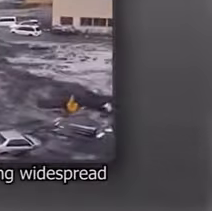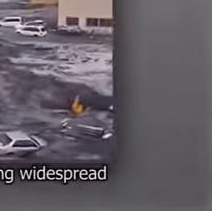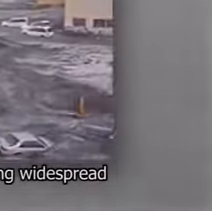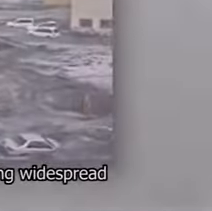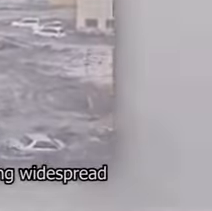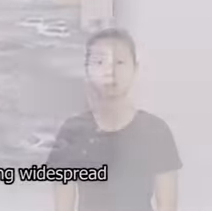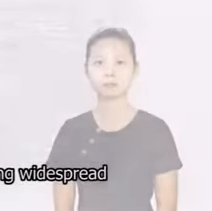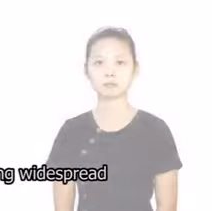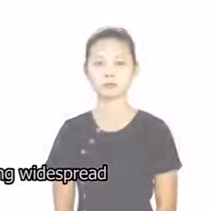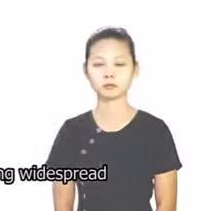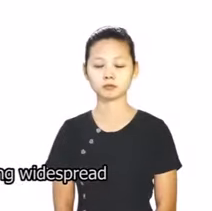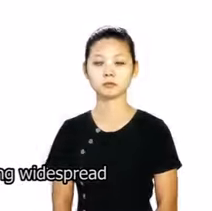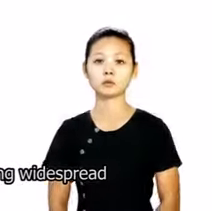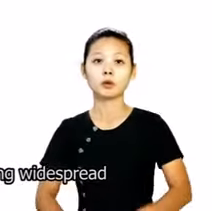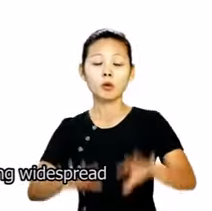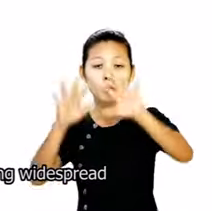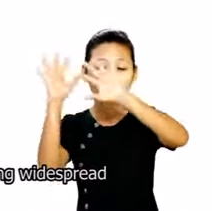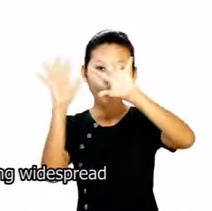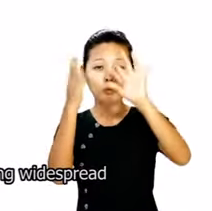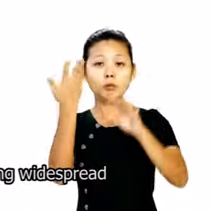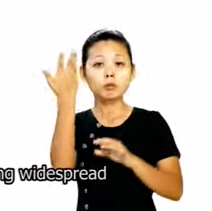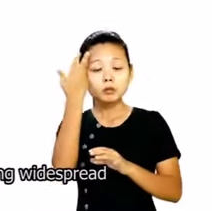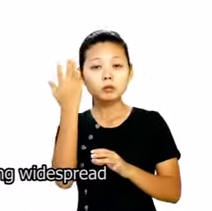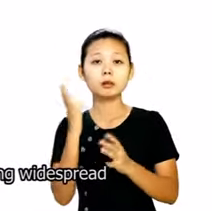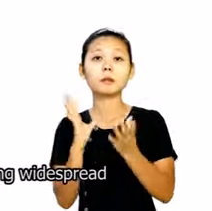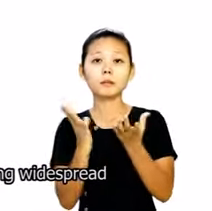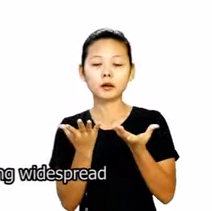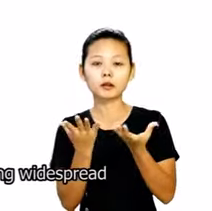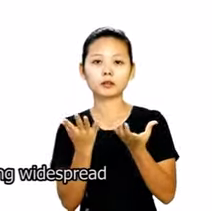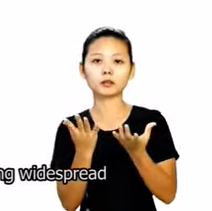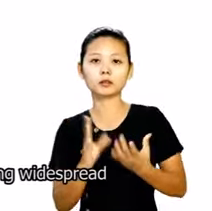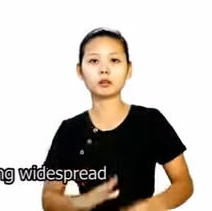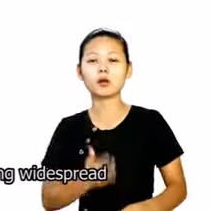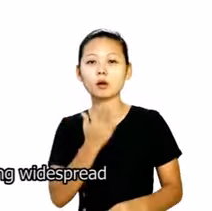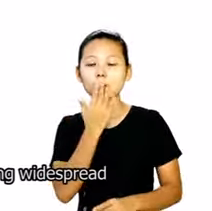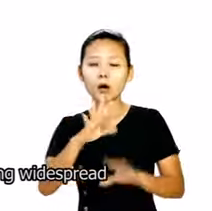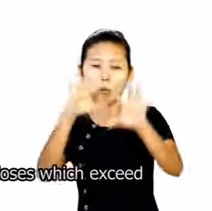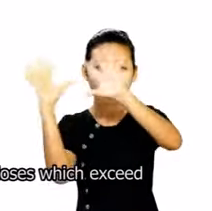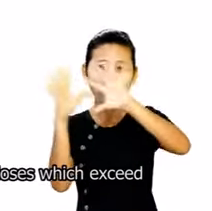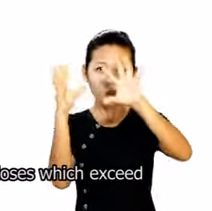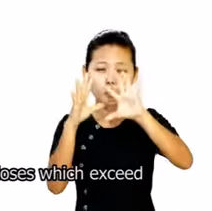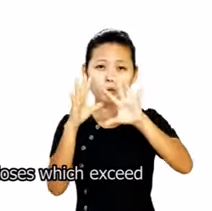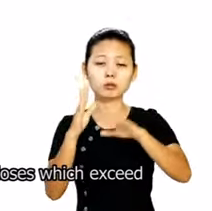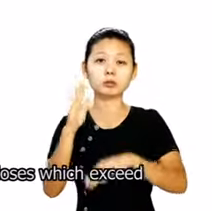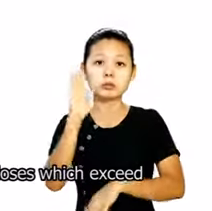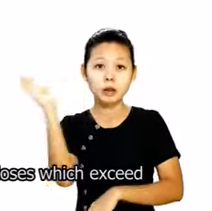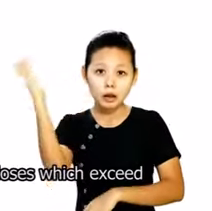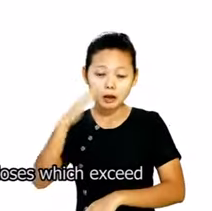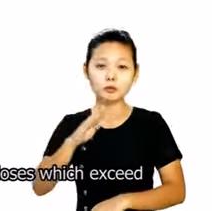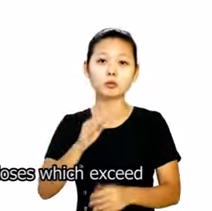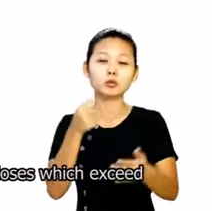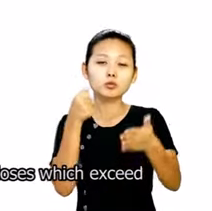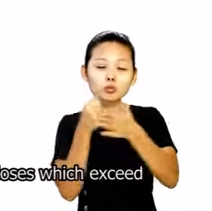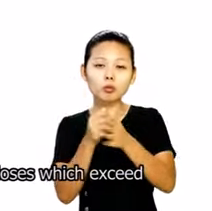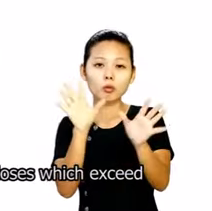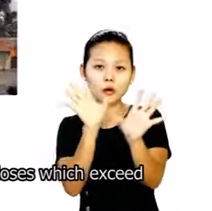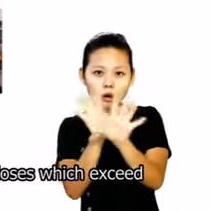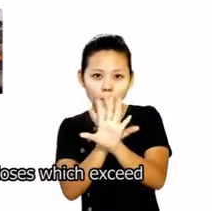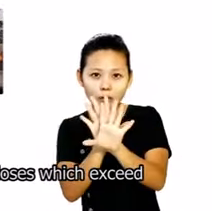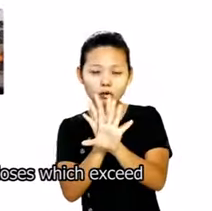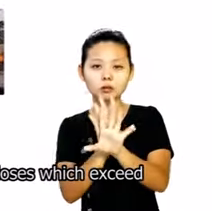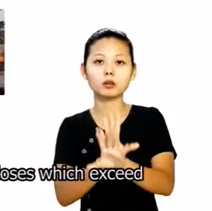a disaster is any serious disruption causing widespread human, material, economic,